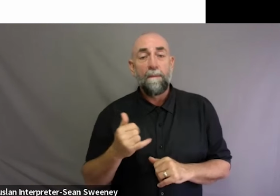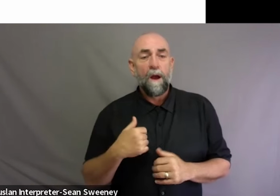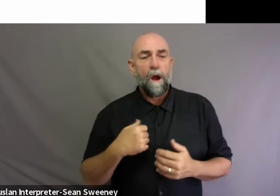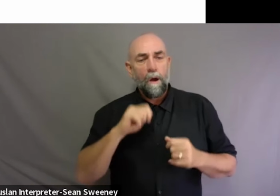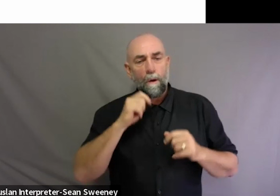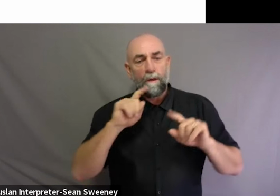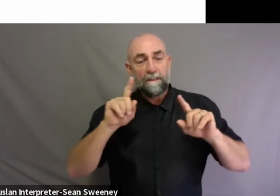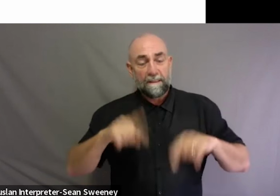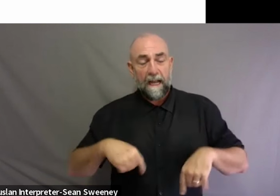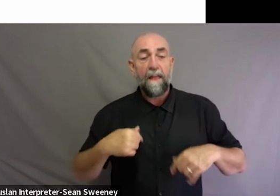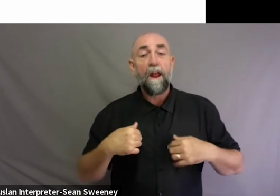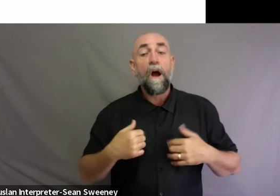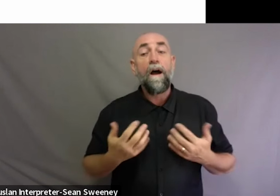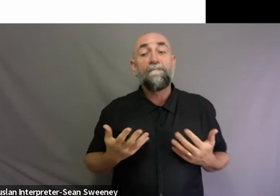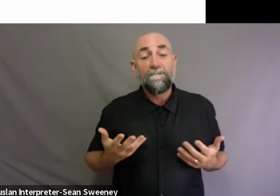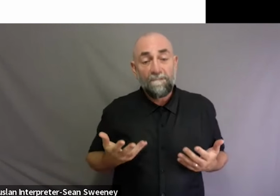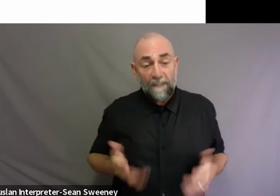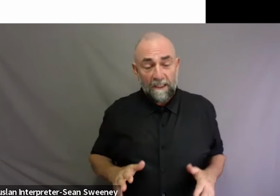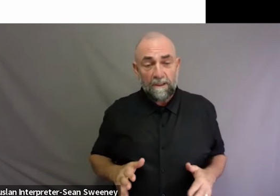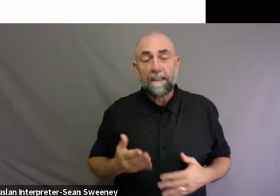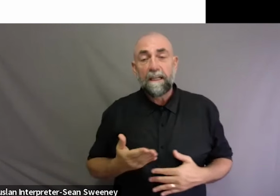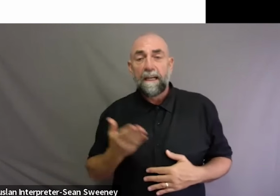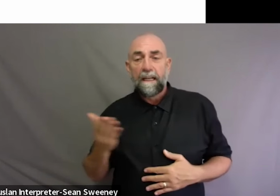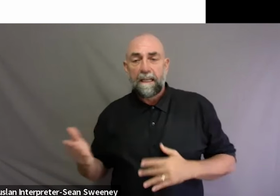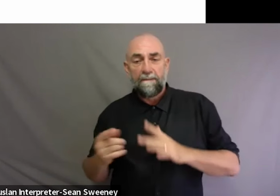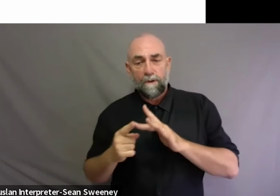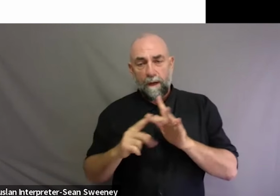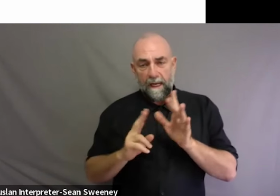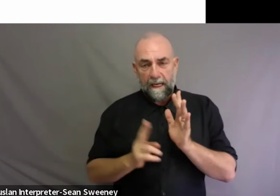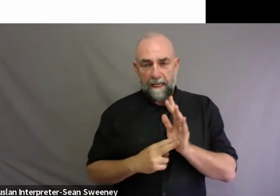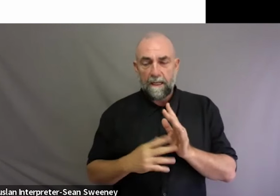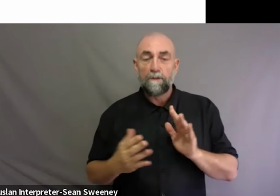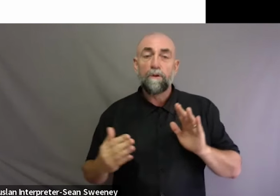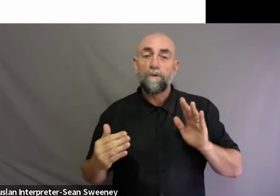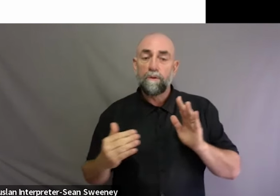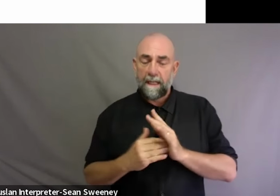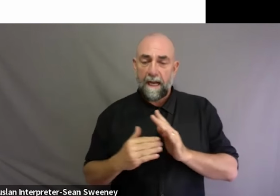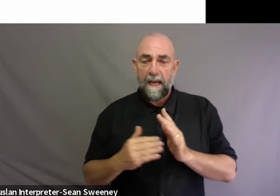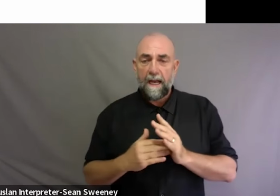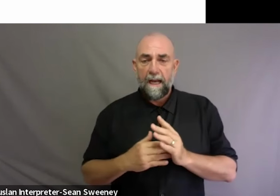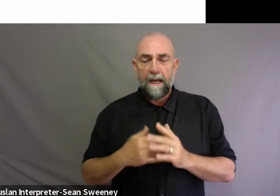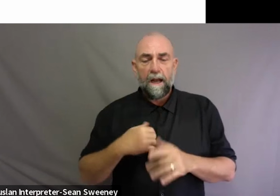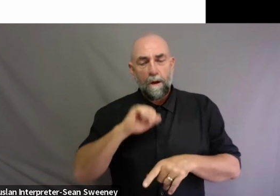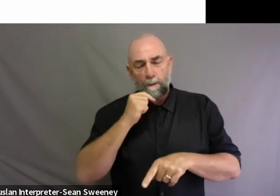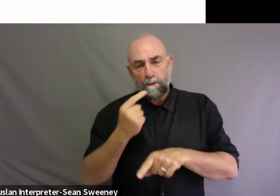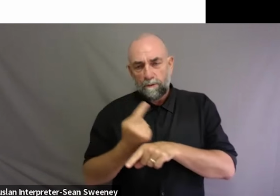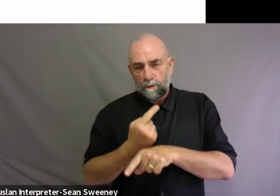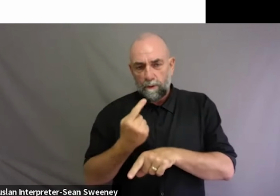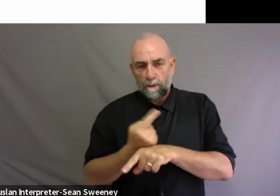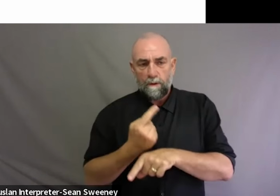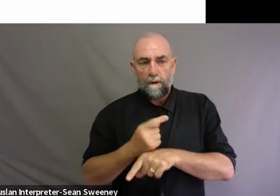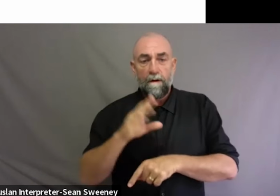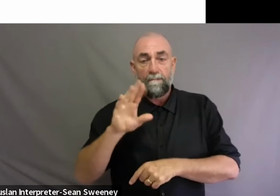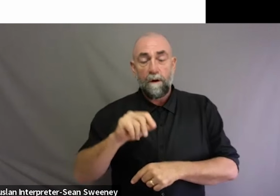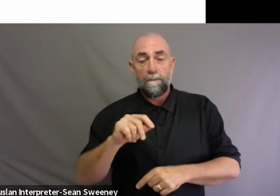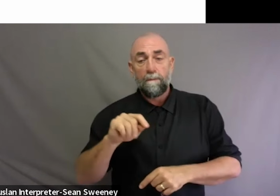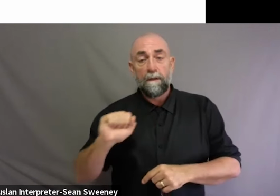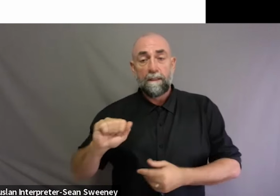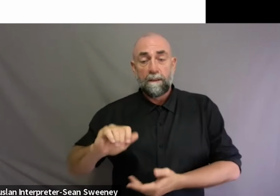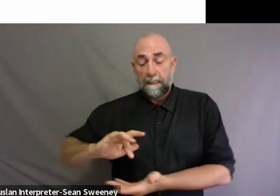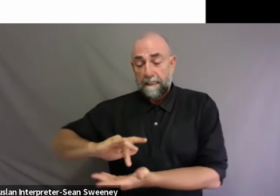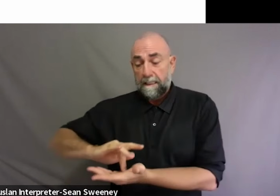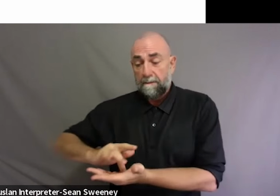pass on to Ian when he gets to his part. Thank you, everyone. So today our talk is on student-centered approach to teaching